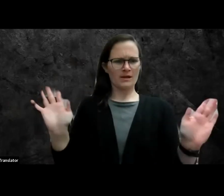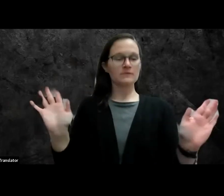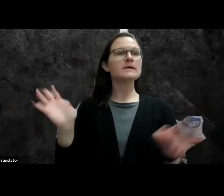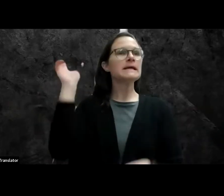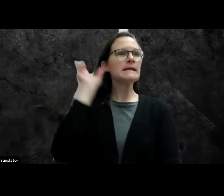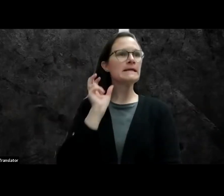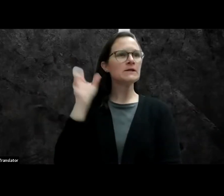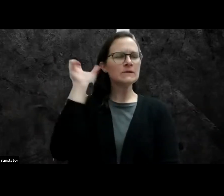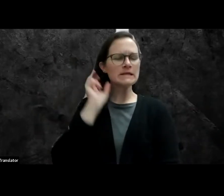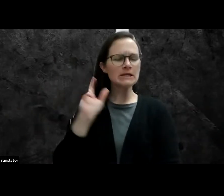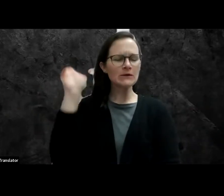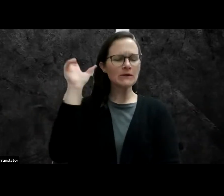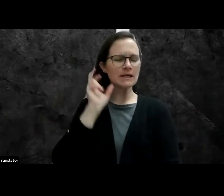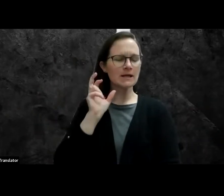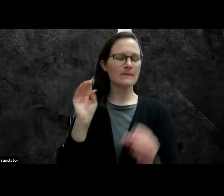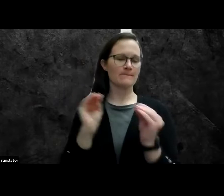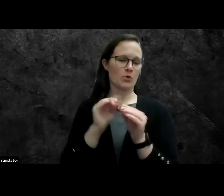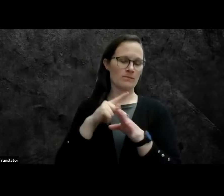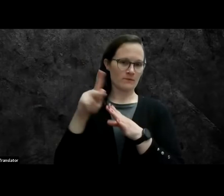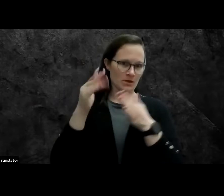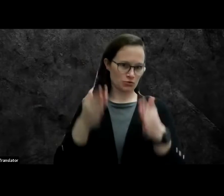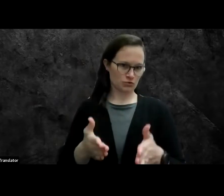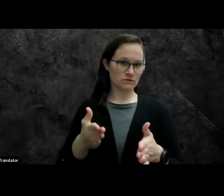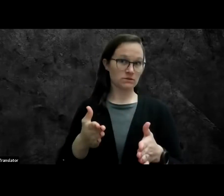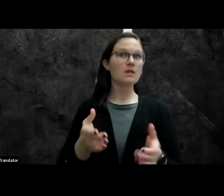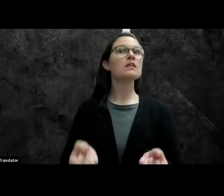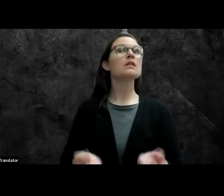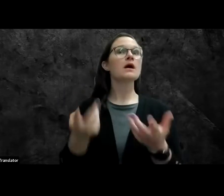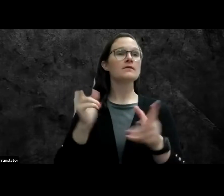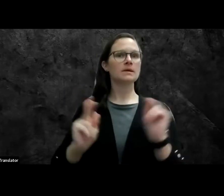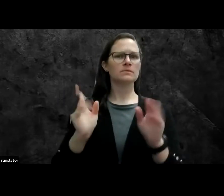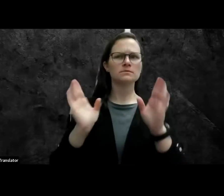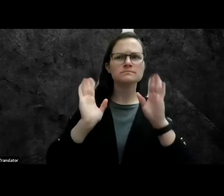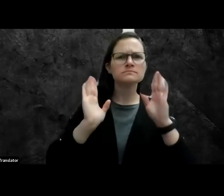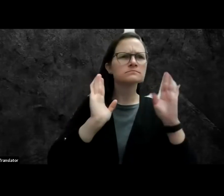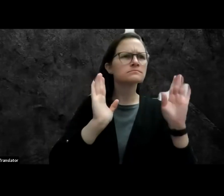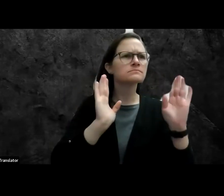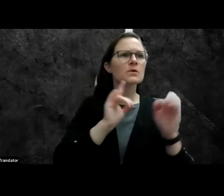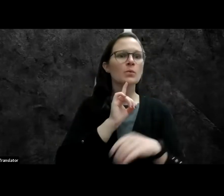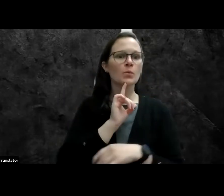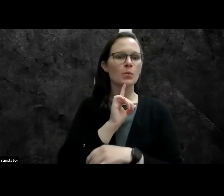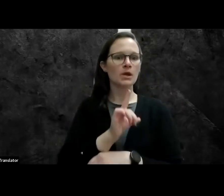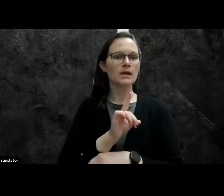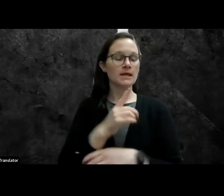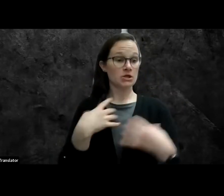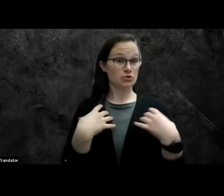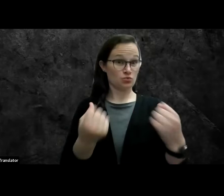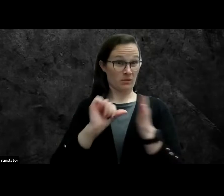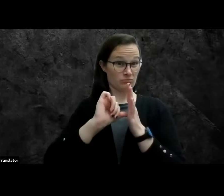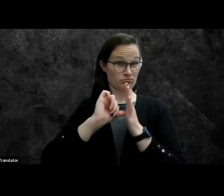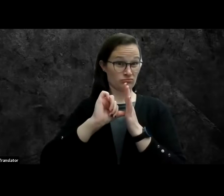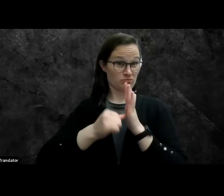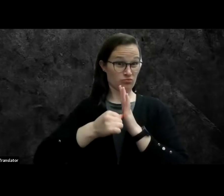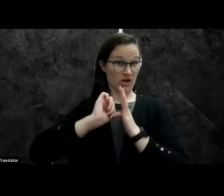professionals, certainly everybody's paying close attention. We're getting certainly a very strong impression that what